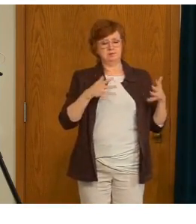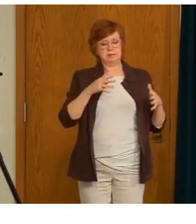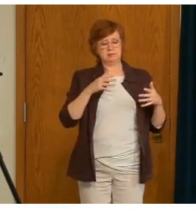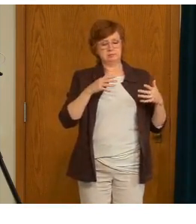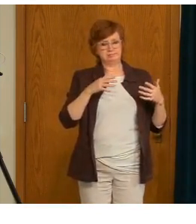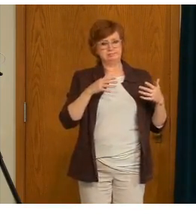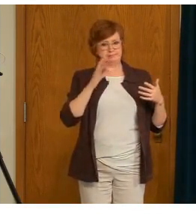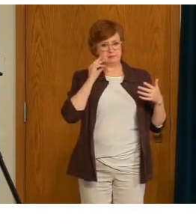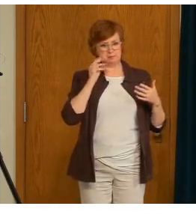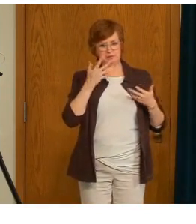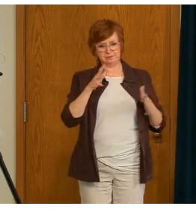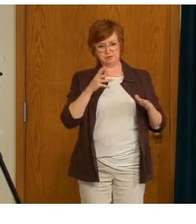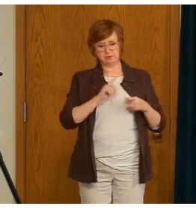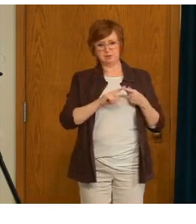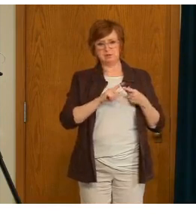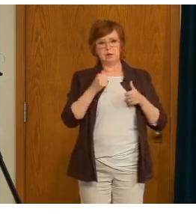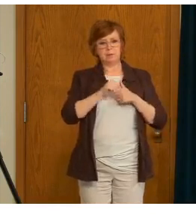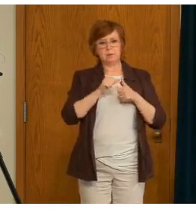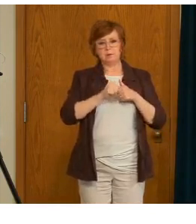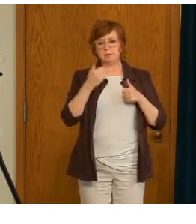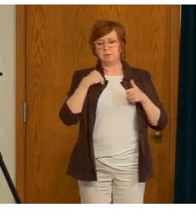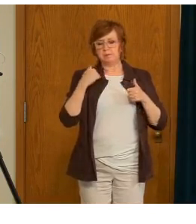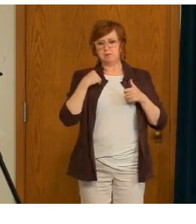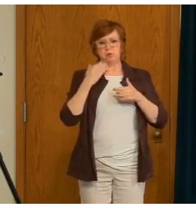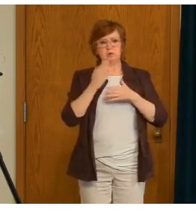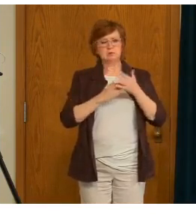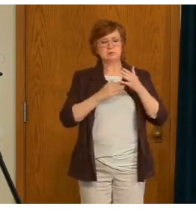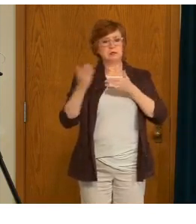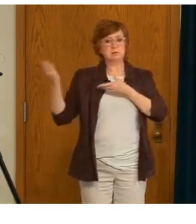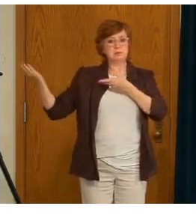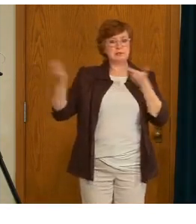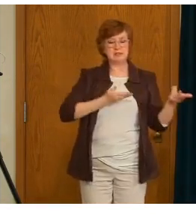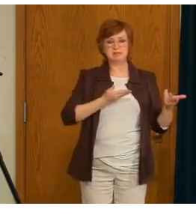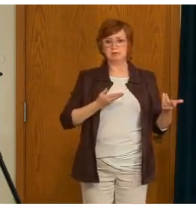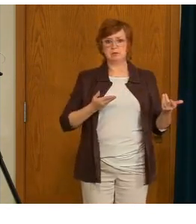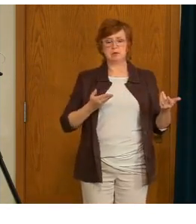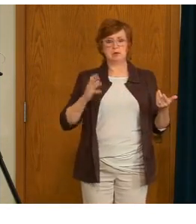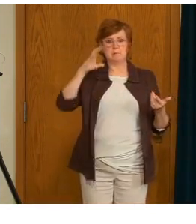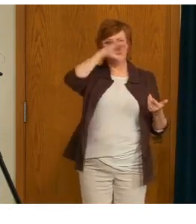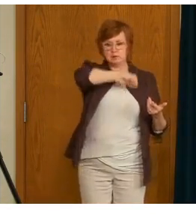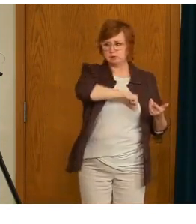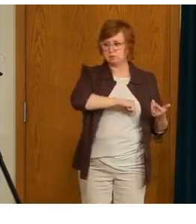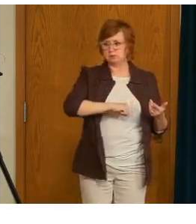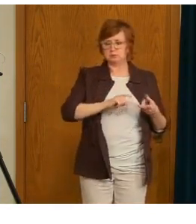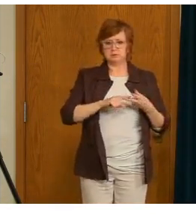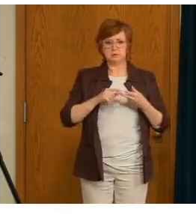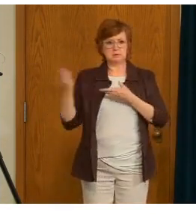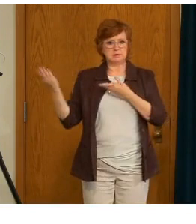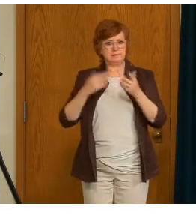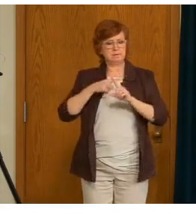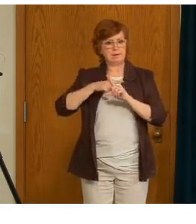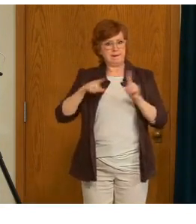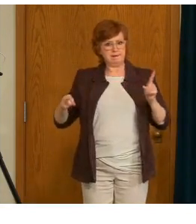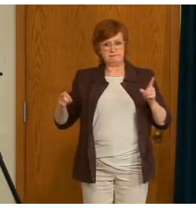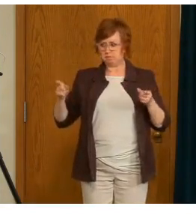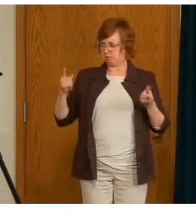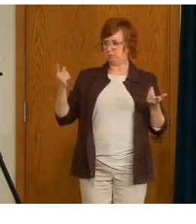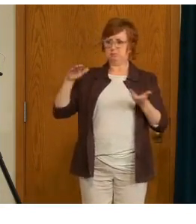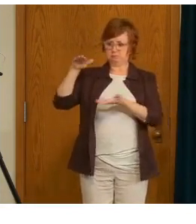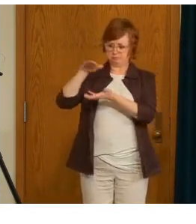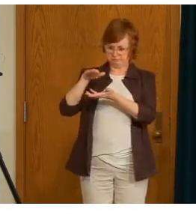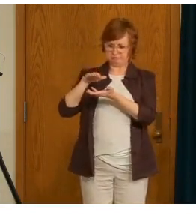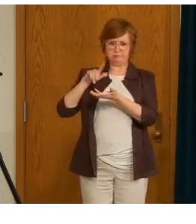seen shipments cut in half, delayed. We've seen it. Well, I don't want to say we've seen it all, but I hope we've seen it all.